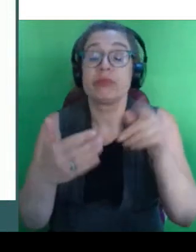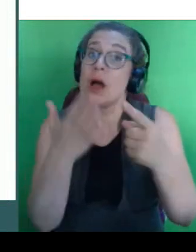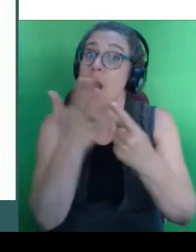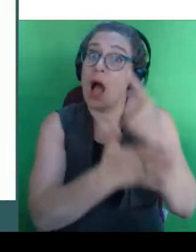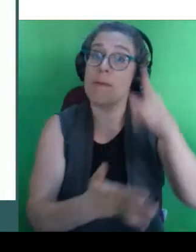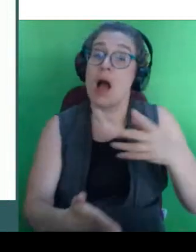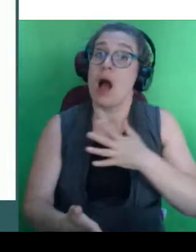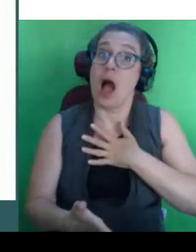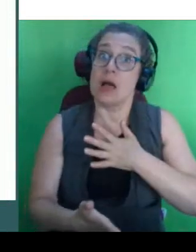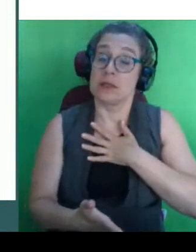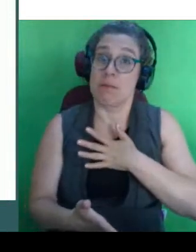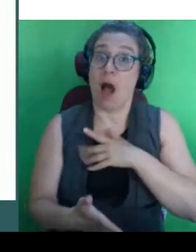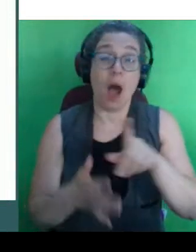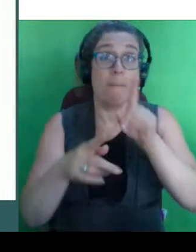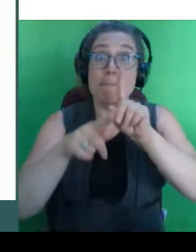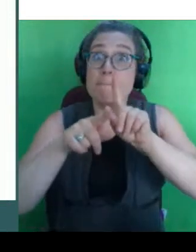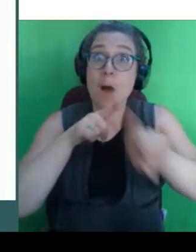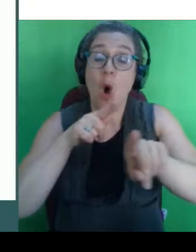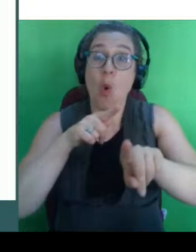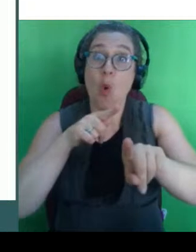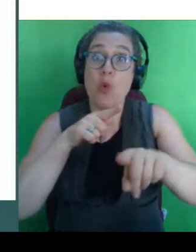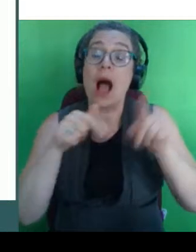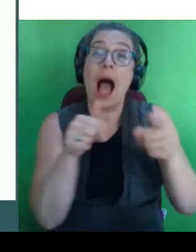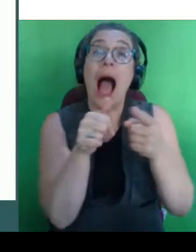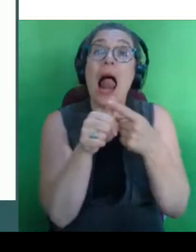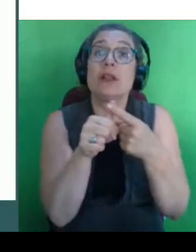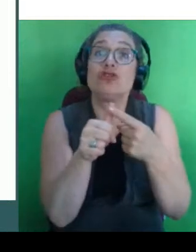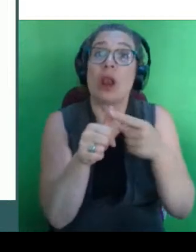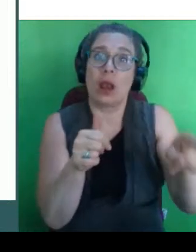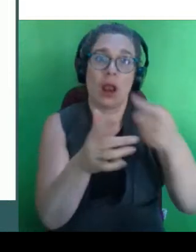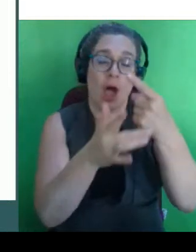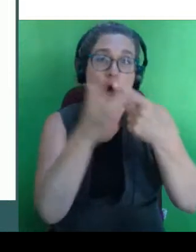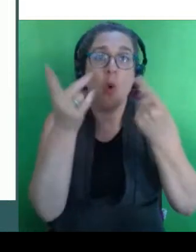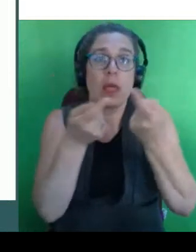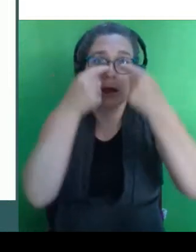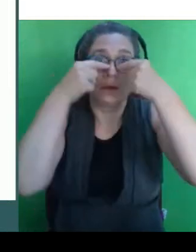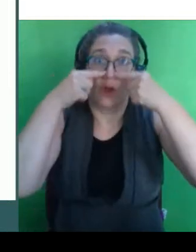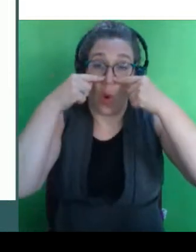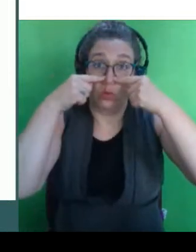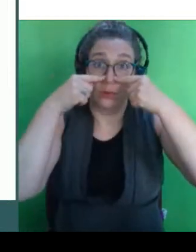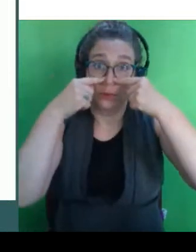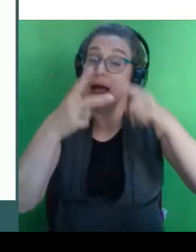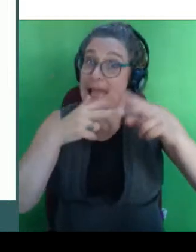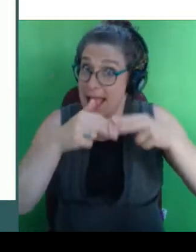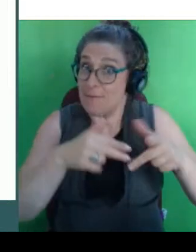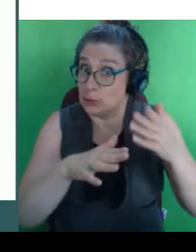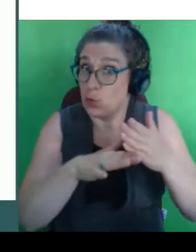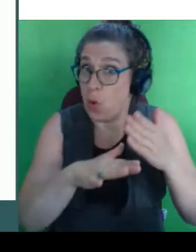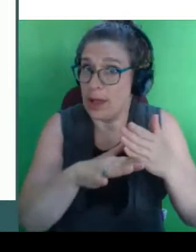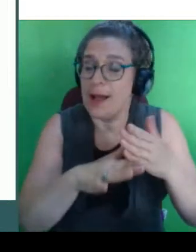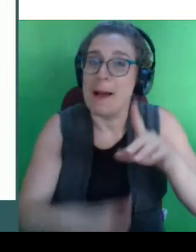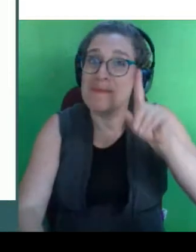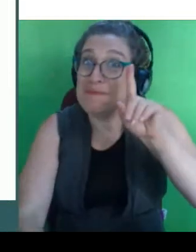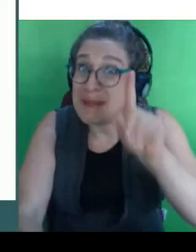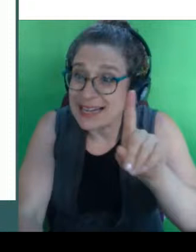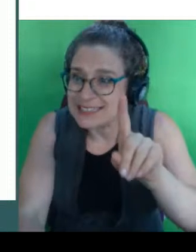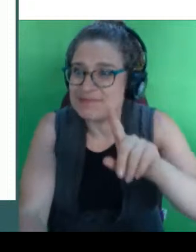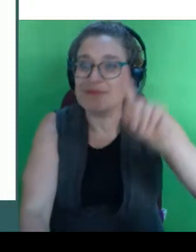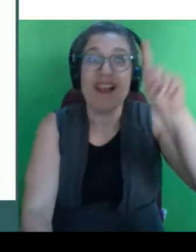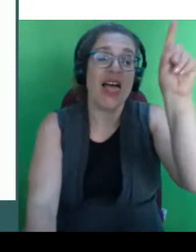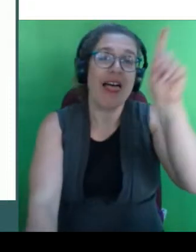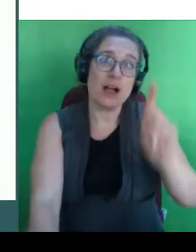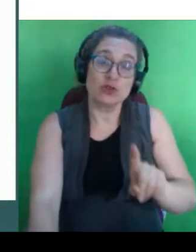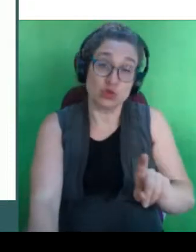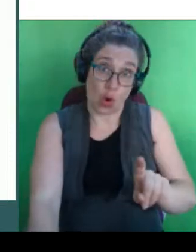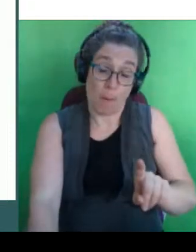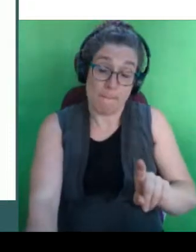than the nose, provided it's working. The exception are thunderstorms. When grass pollen molecules are